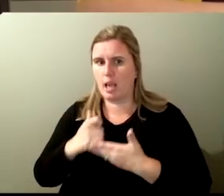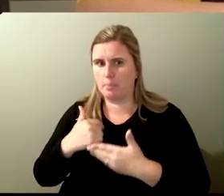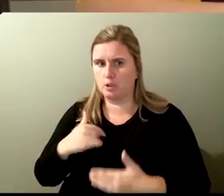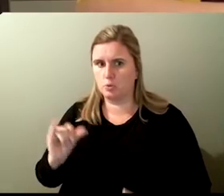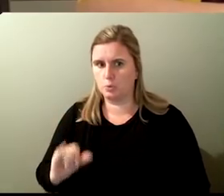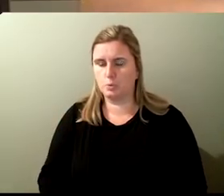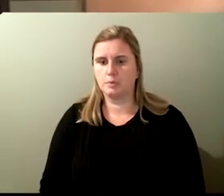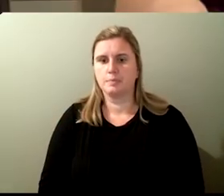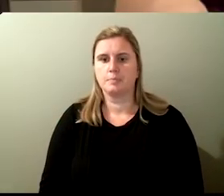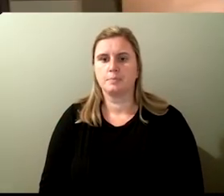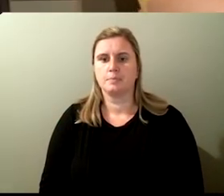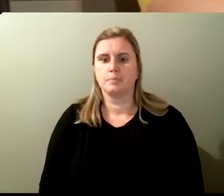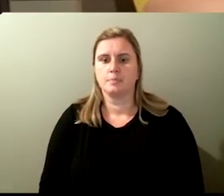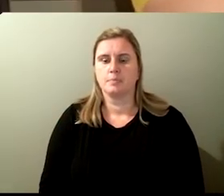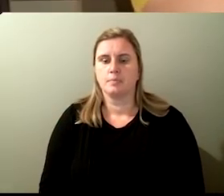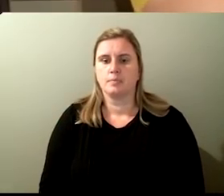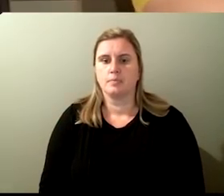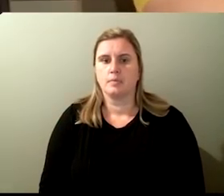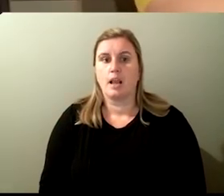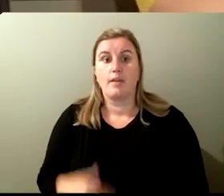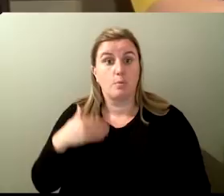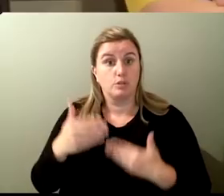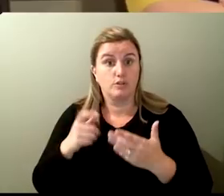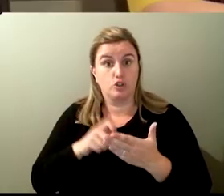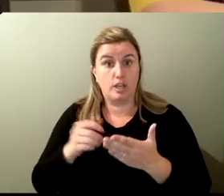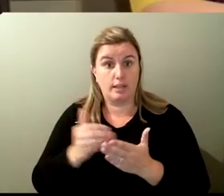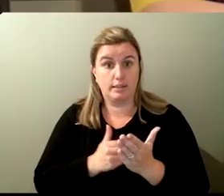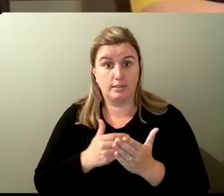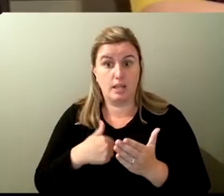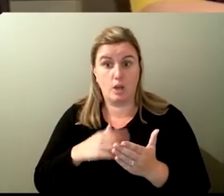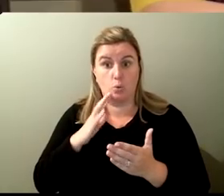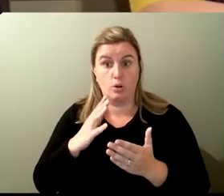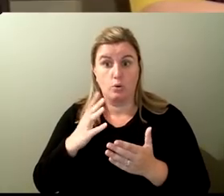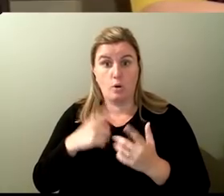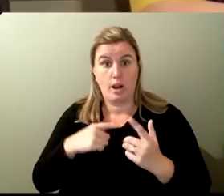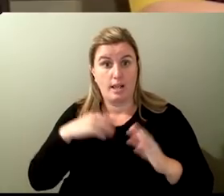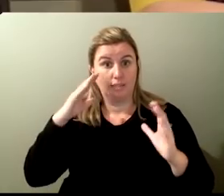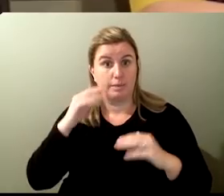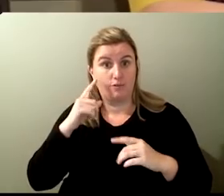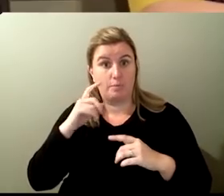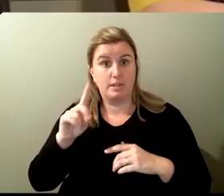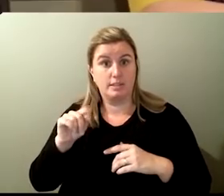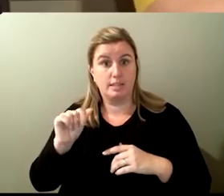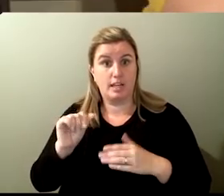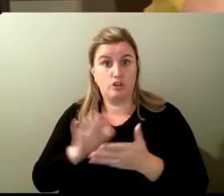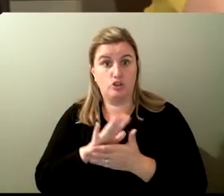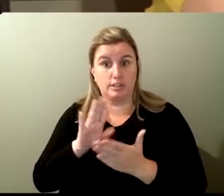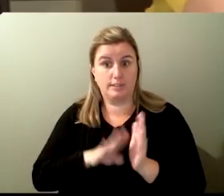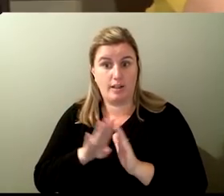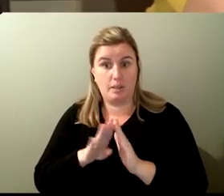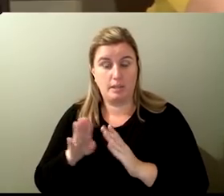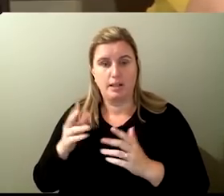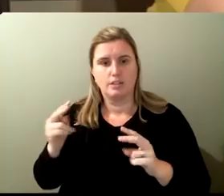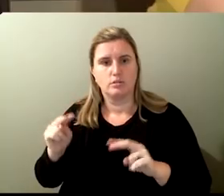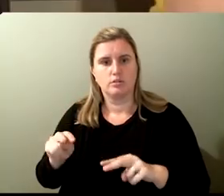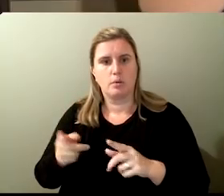Great. Now, I have a procedural checklist for you of what I expected from the data sheet development. Let's take a